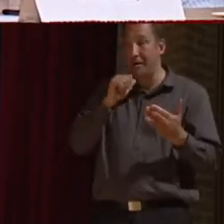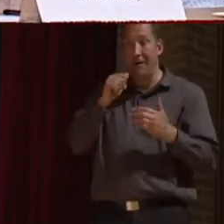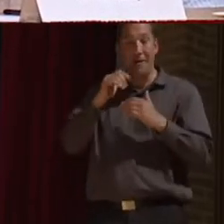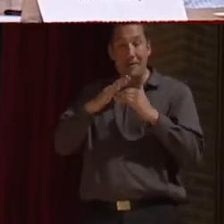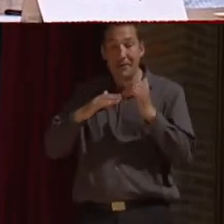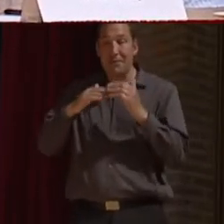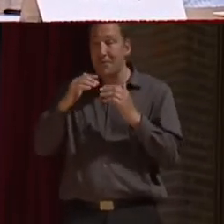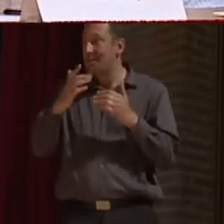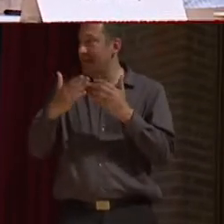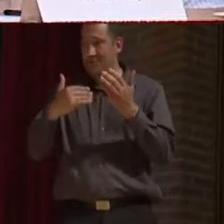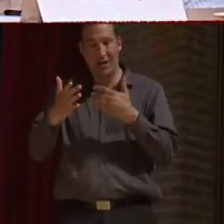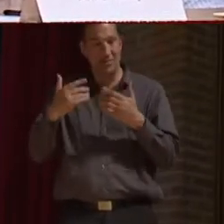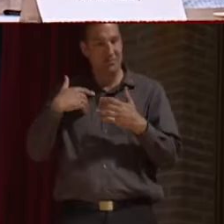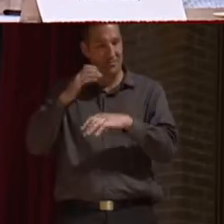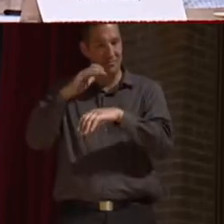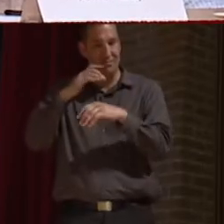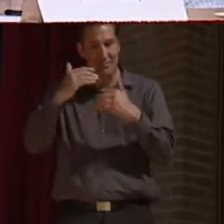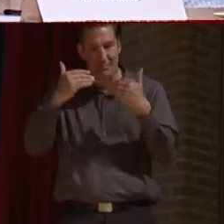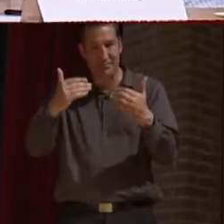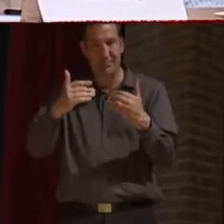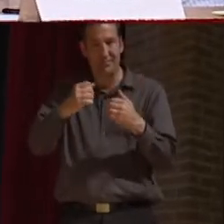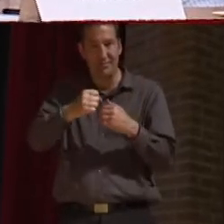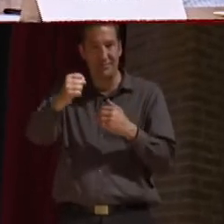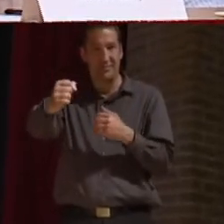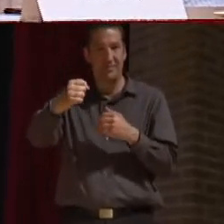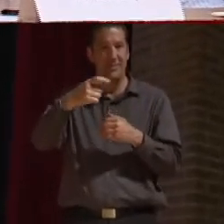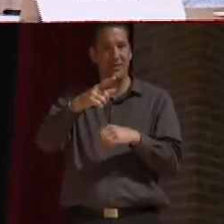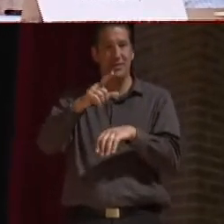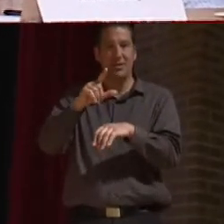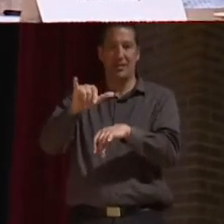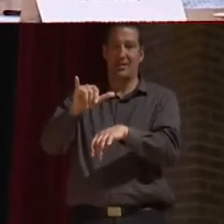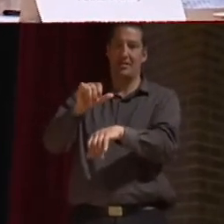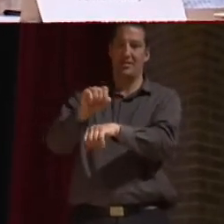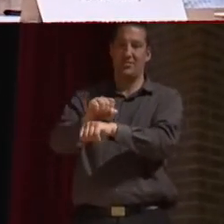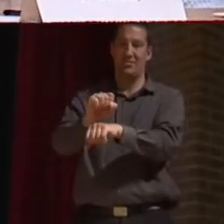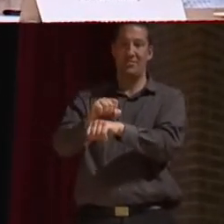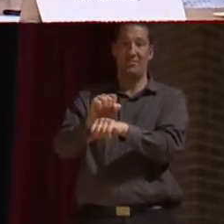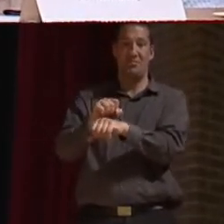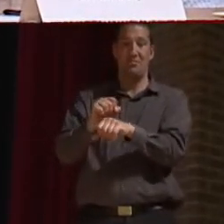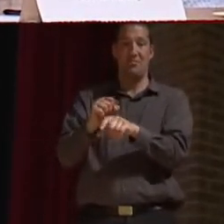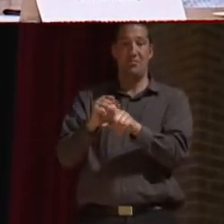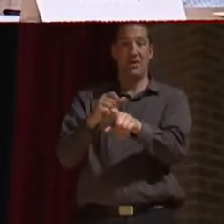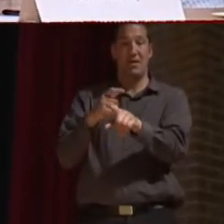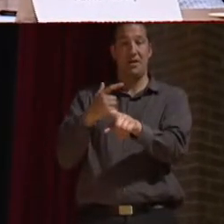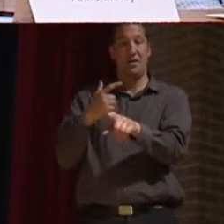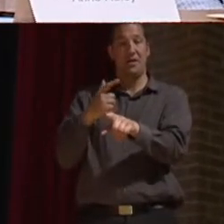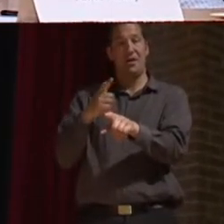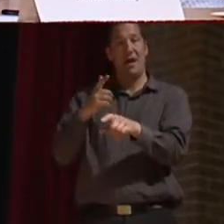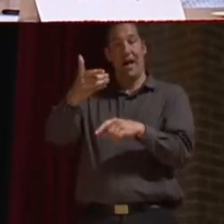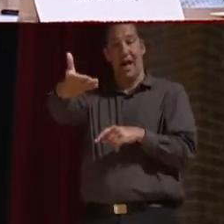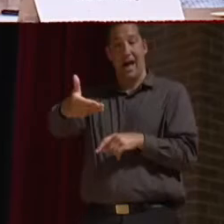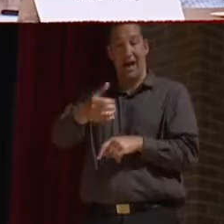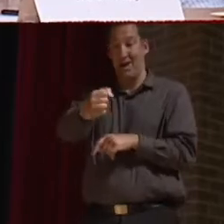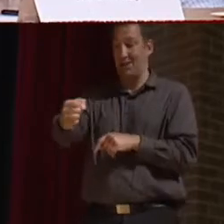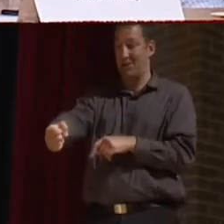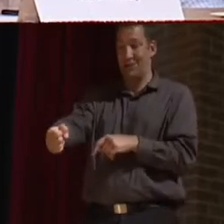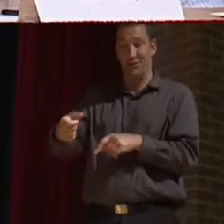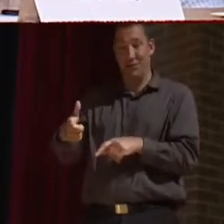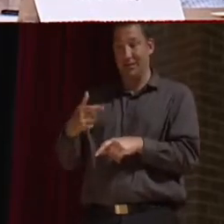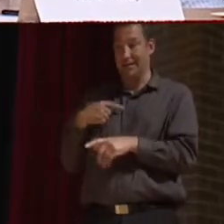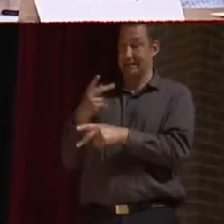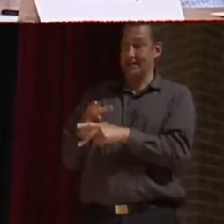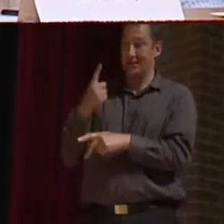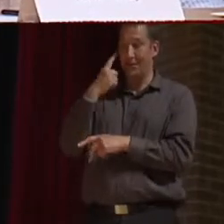place up front, but then maybe I'm going to have this employee for 1, 2, 3, 4, 5 years and not be training somebody again. So I